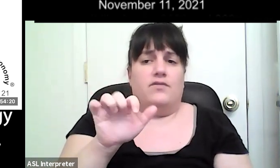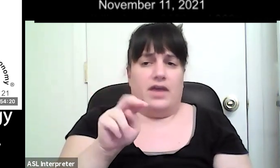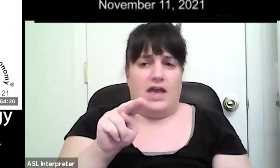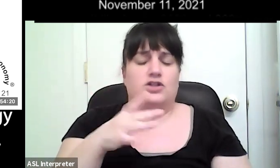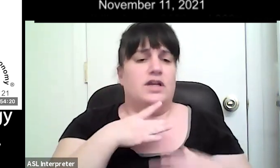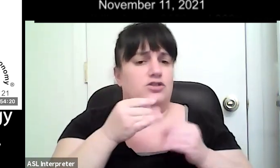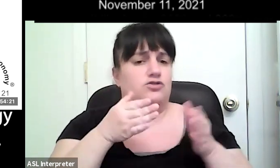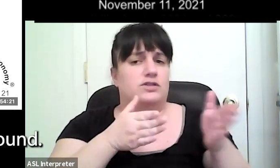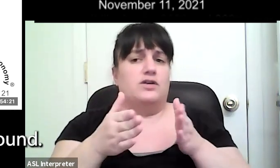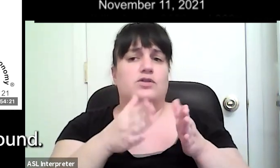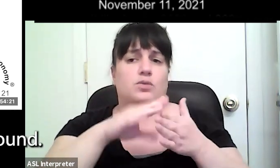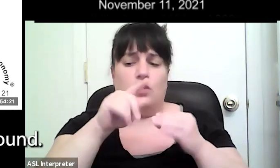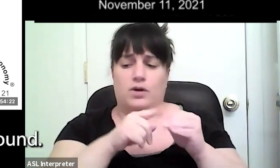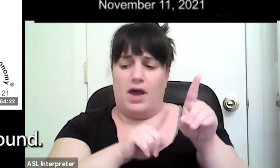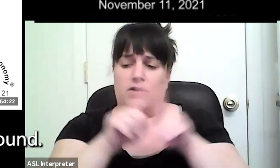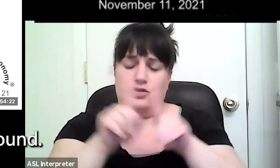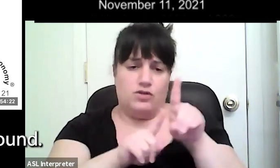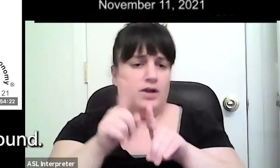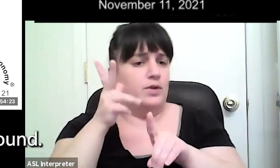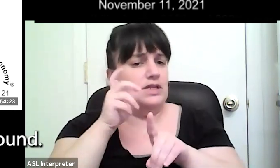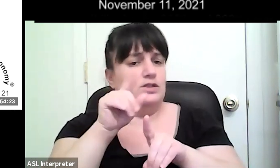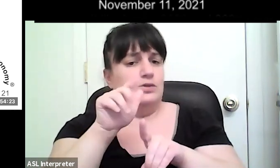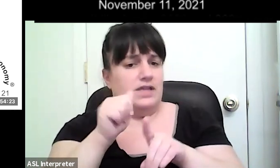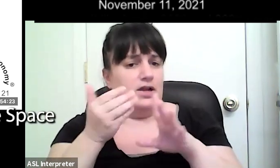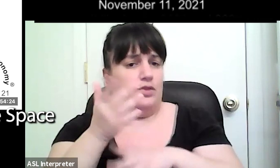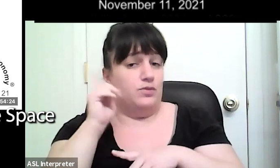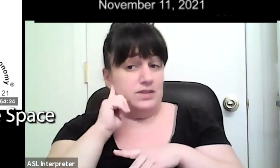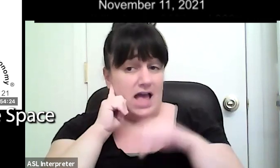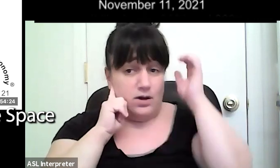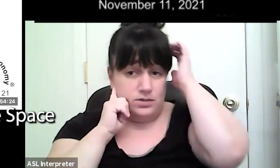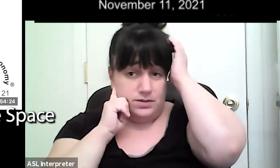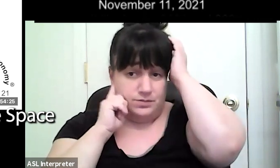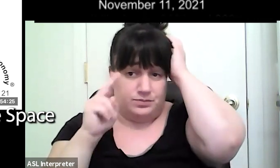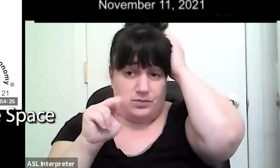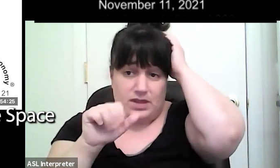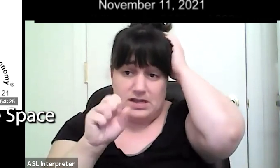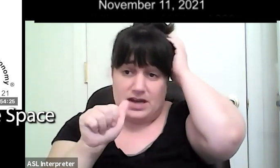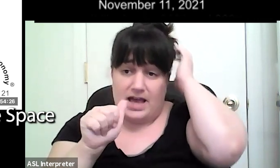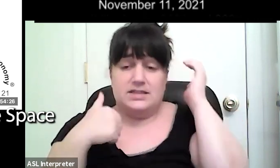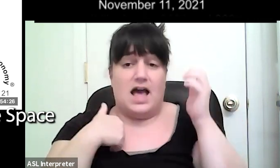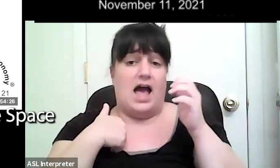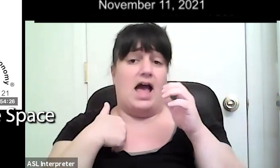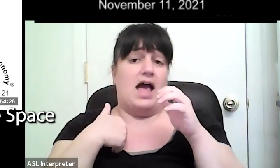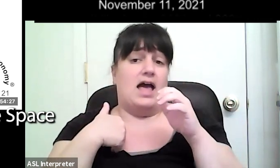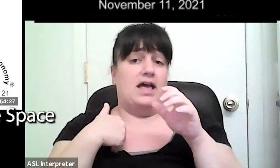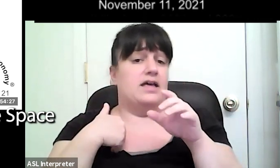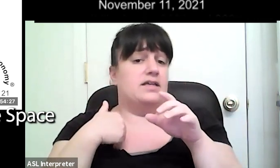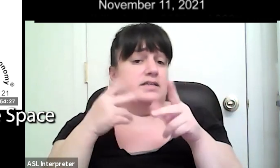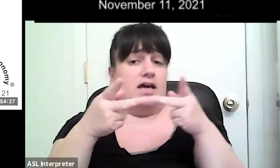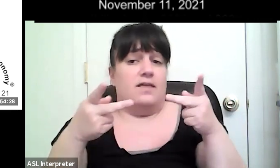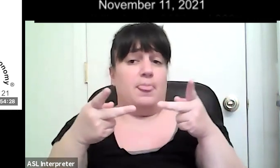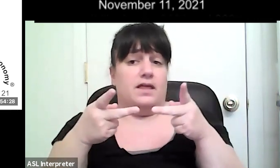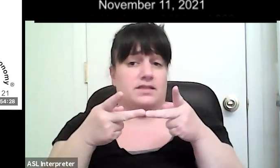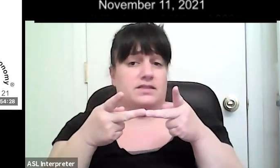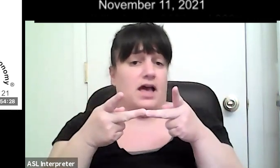strategy to learn about astronomy. So you listen to data through sound. NASA has a site on their Hubble Space Telescope